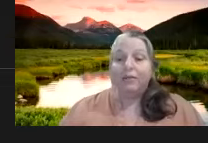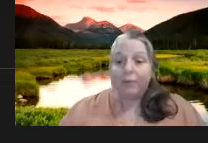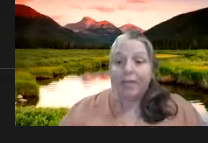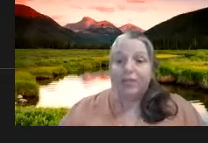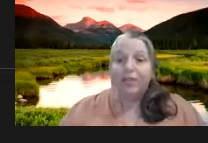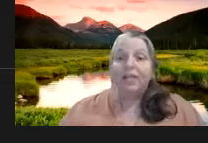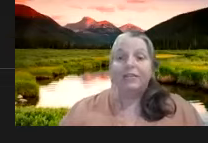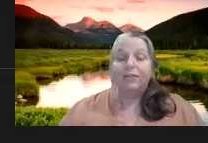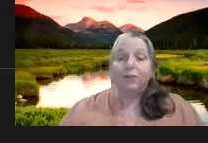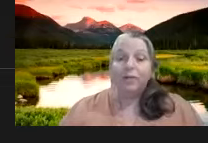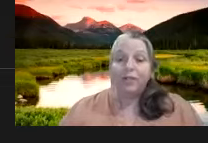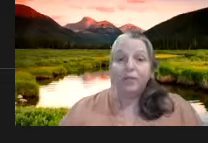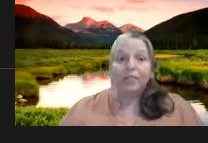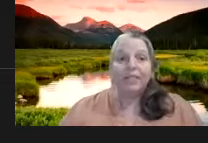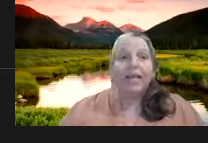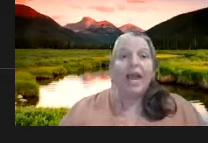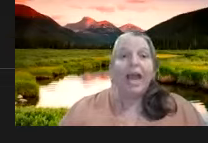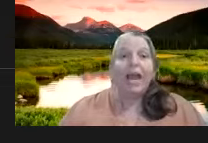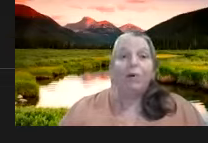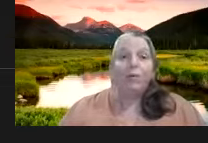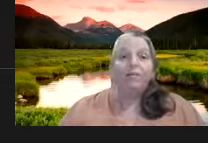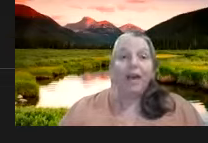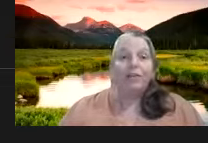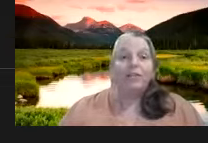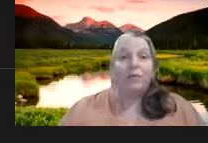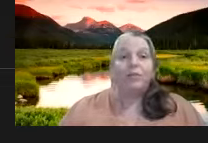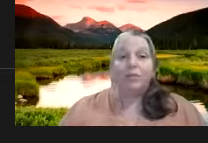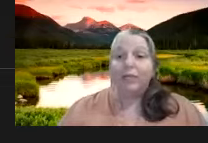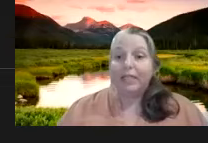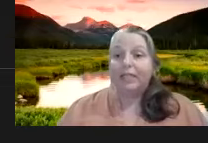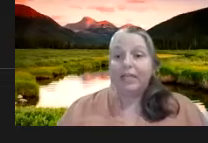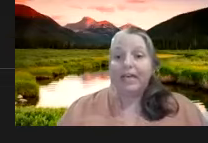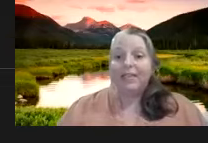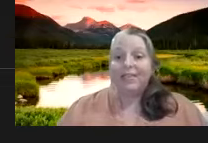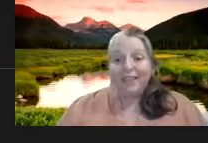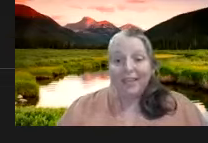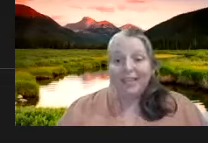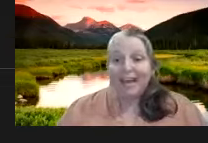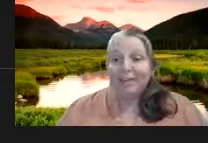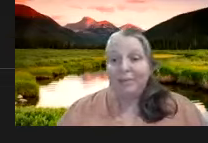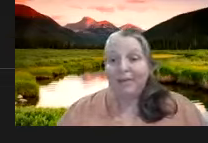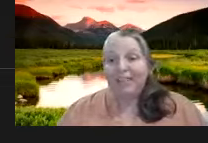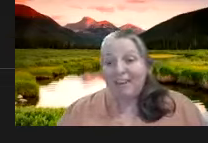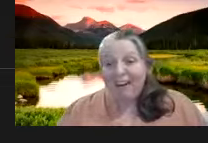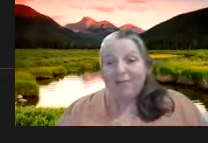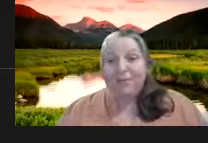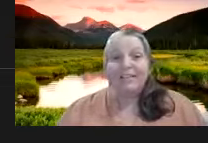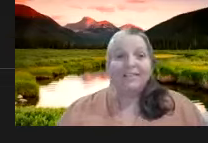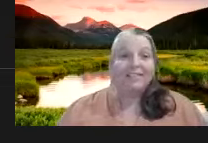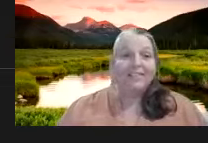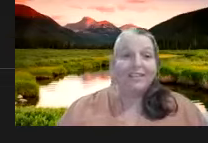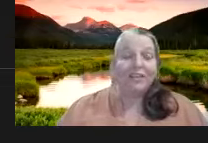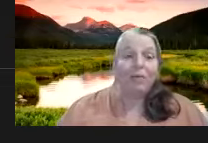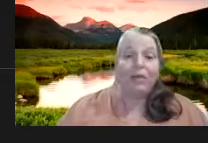different information, different resources. And what we found was really exactly what we thought